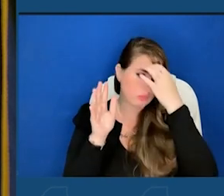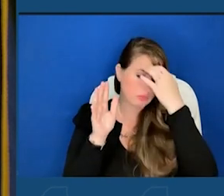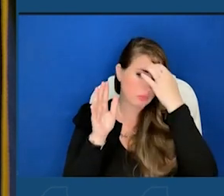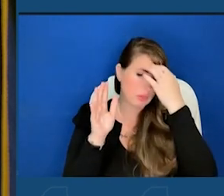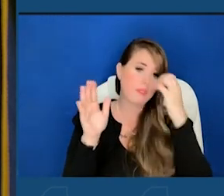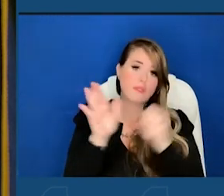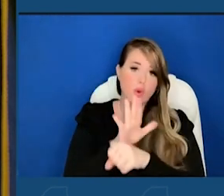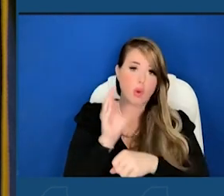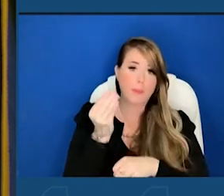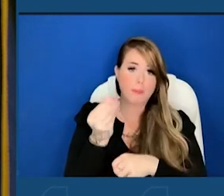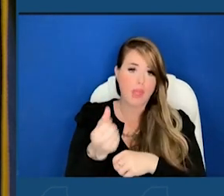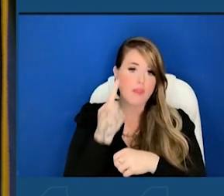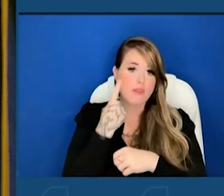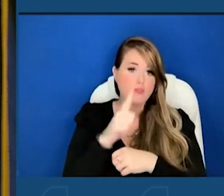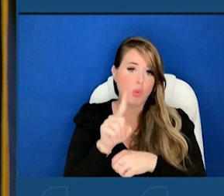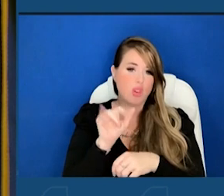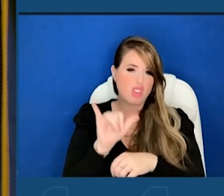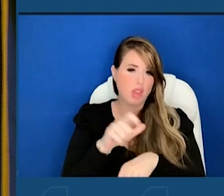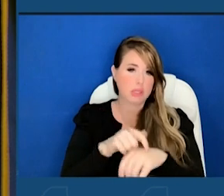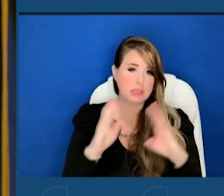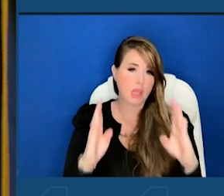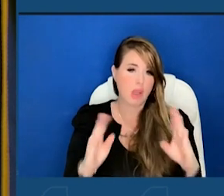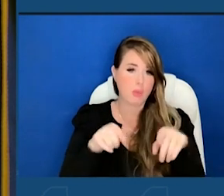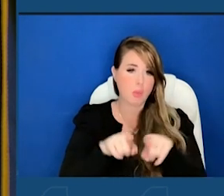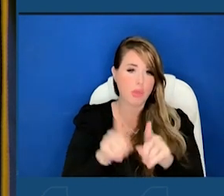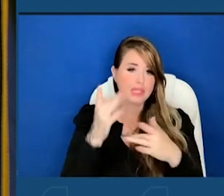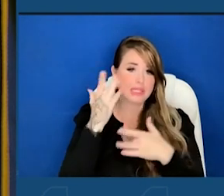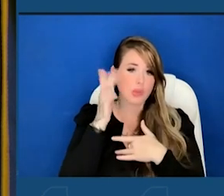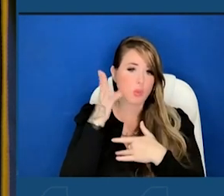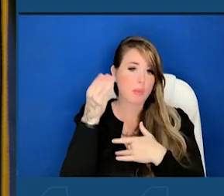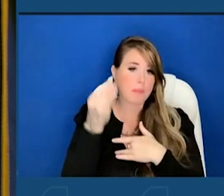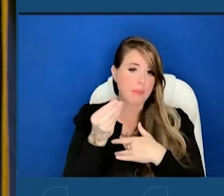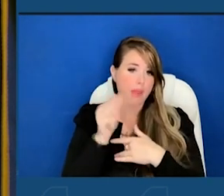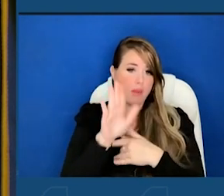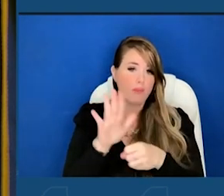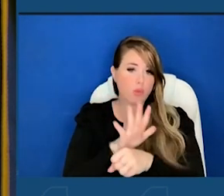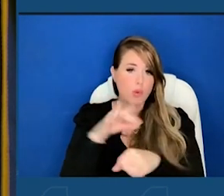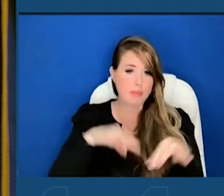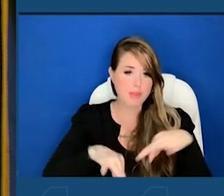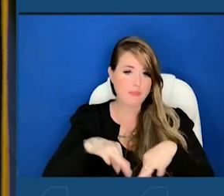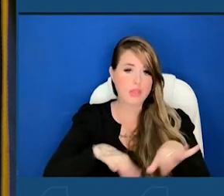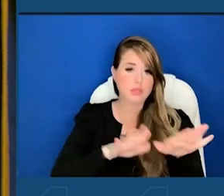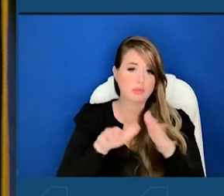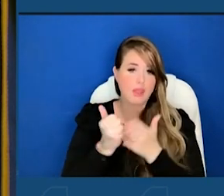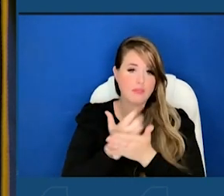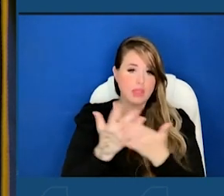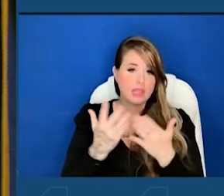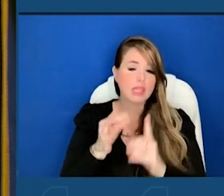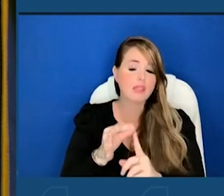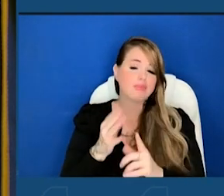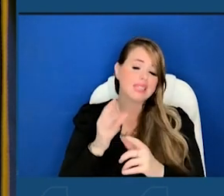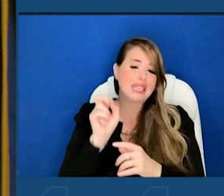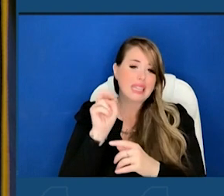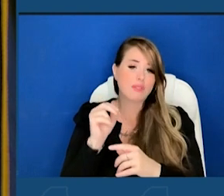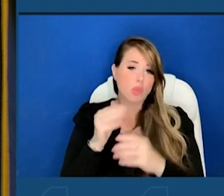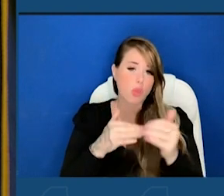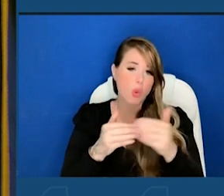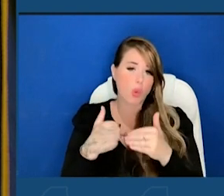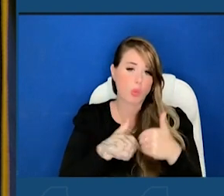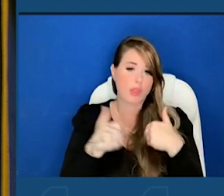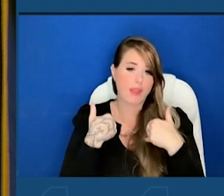for a length of time while they're sick. They pay your full benefits and everything else, even though we have North American, but they're based in